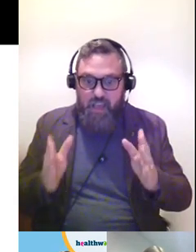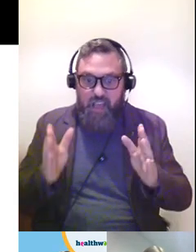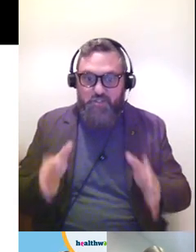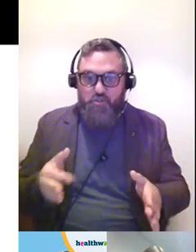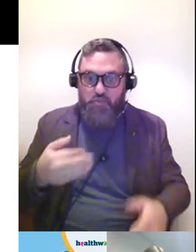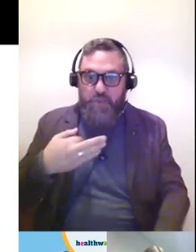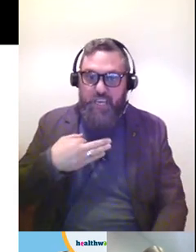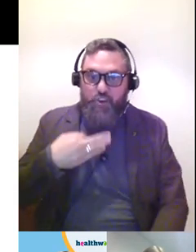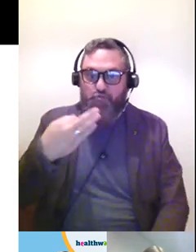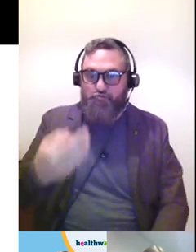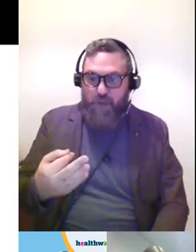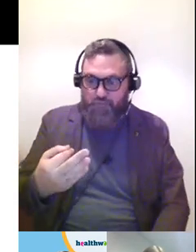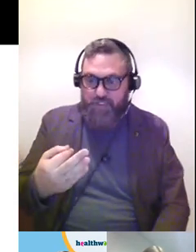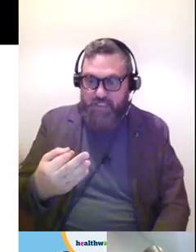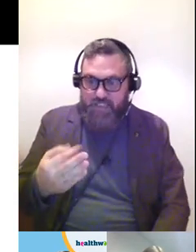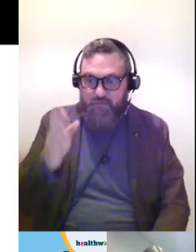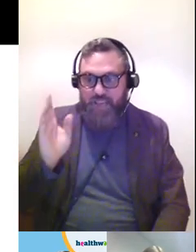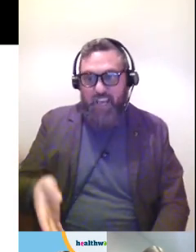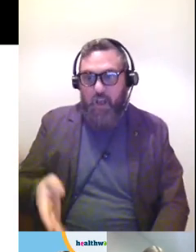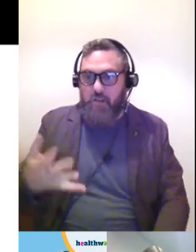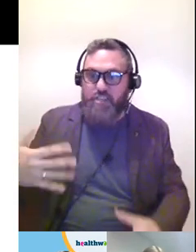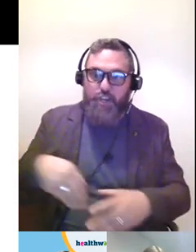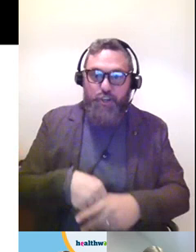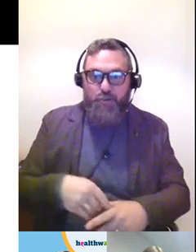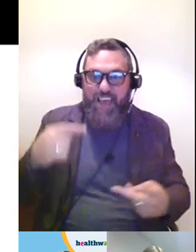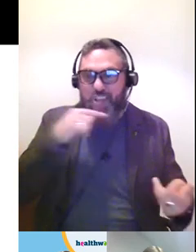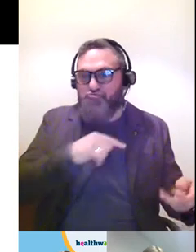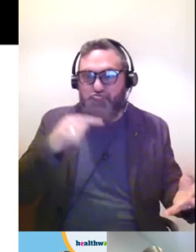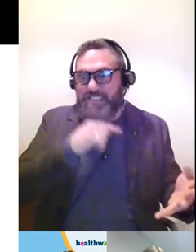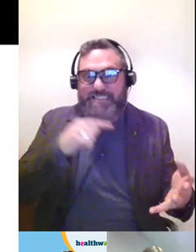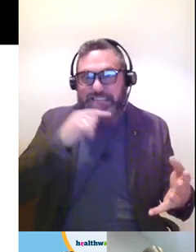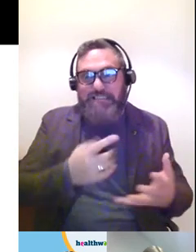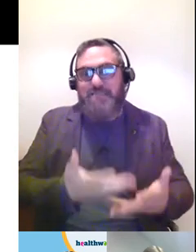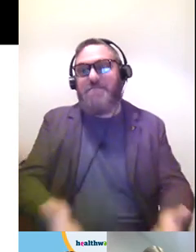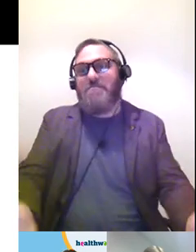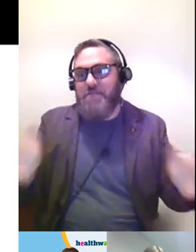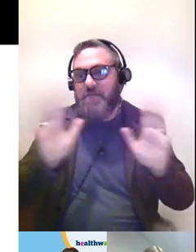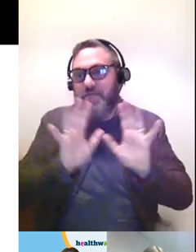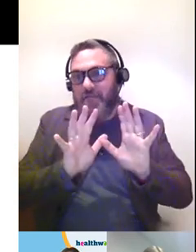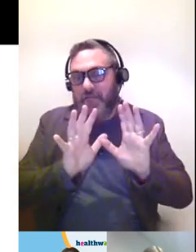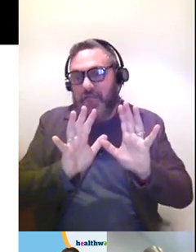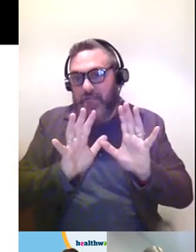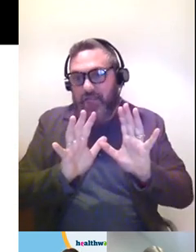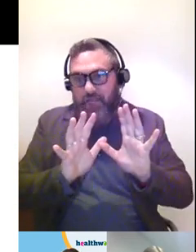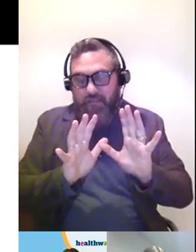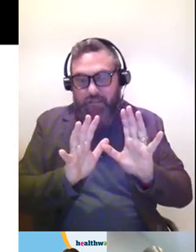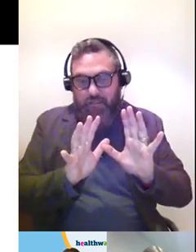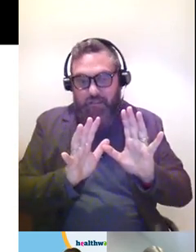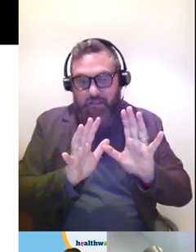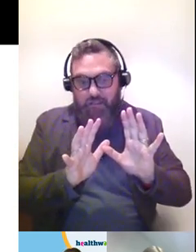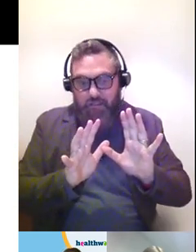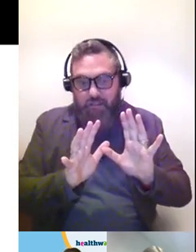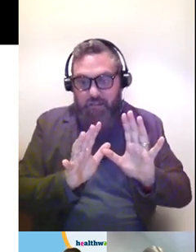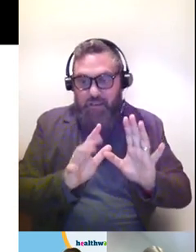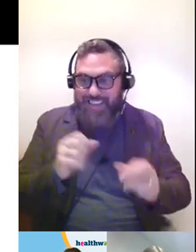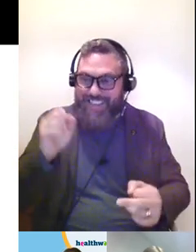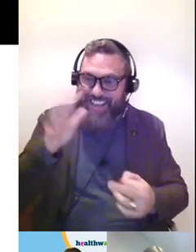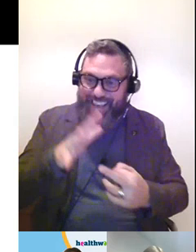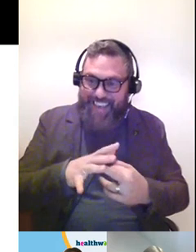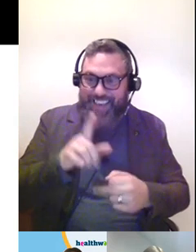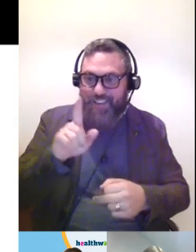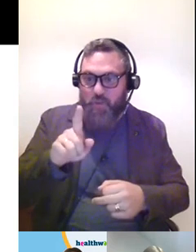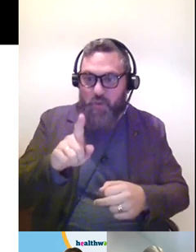representative, but it cannot include hundreds of people. I think it's worth remembering that subsidiarity is key